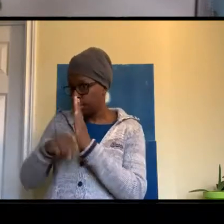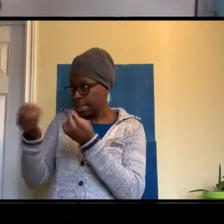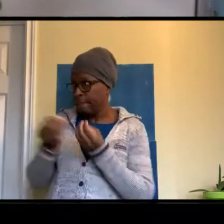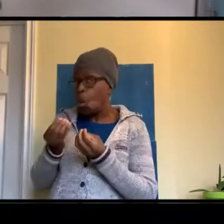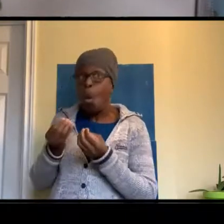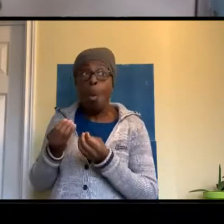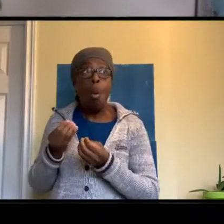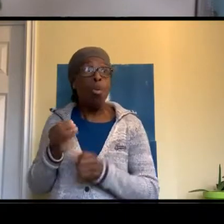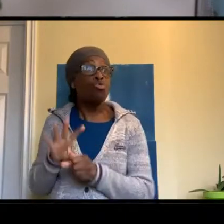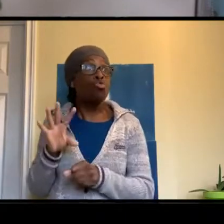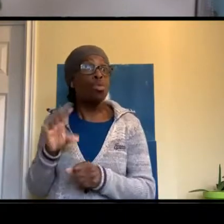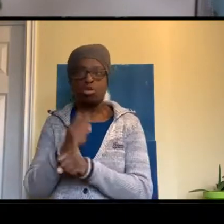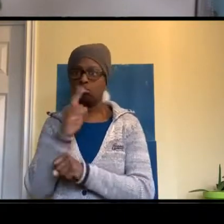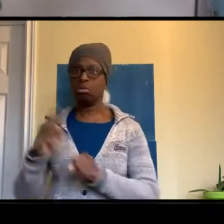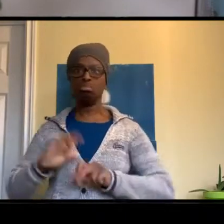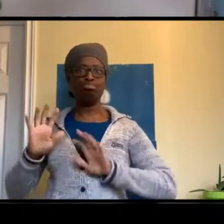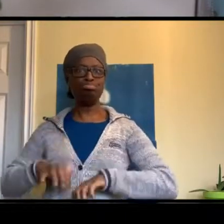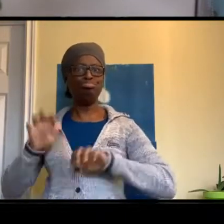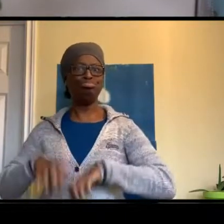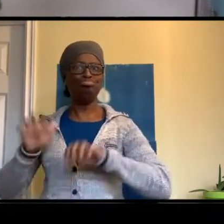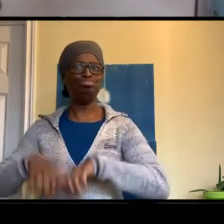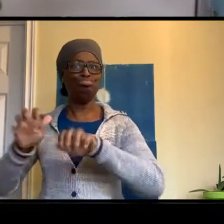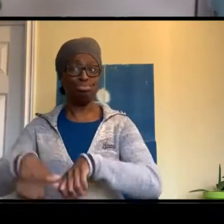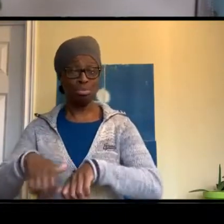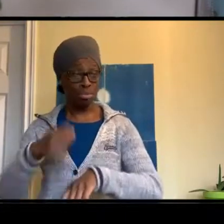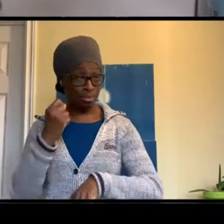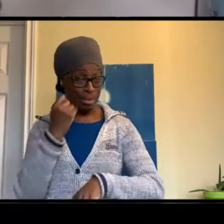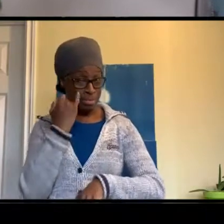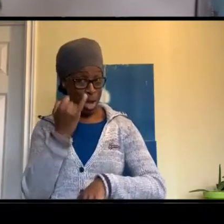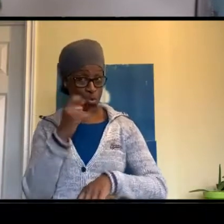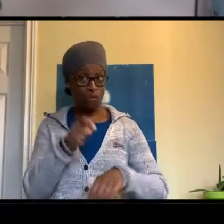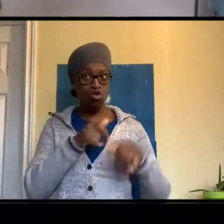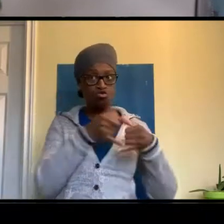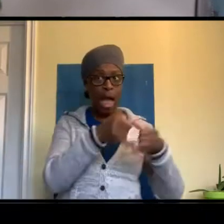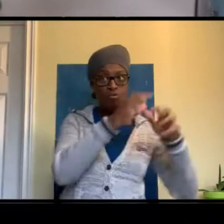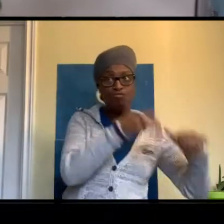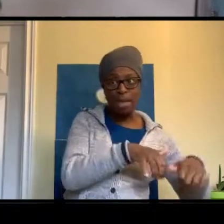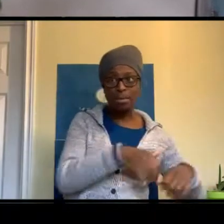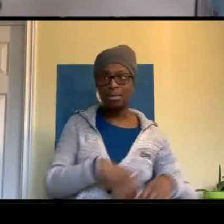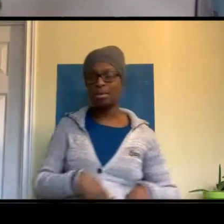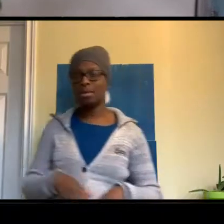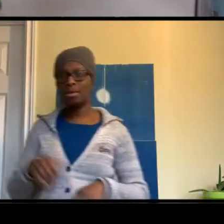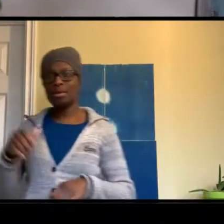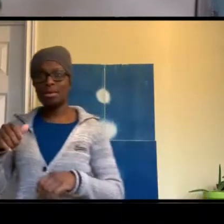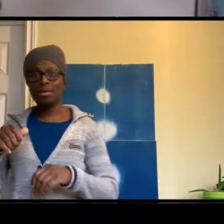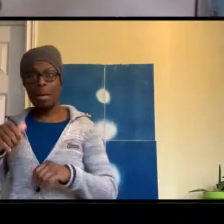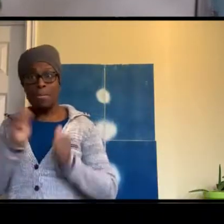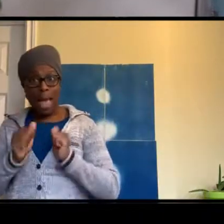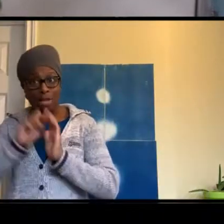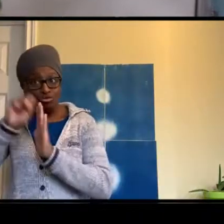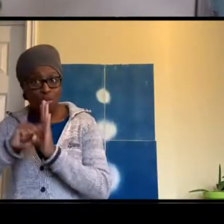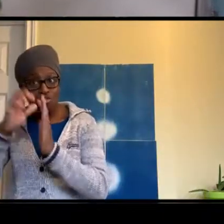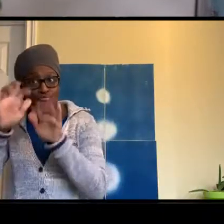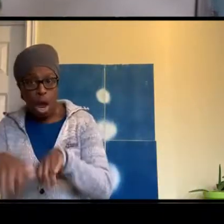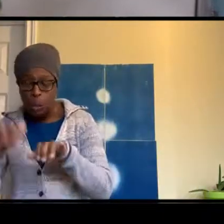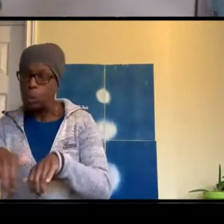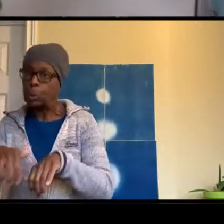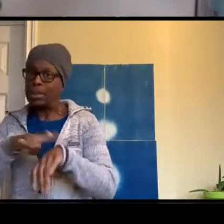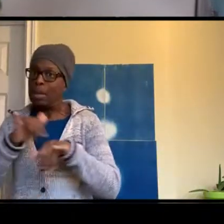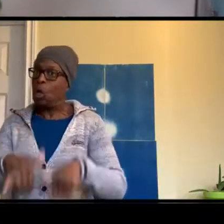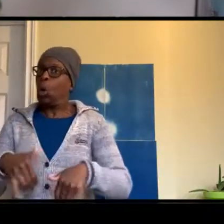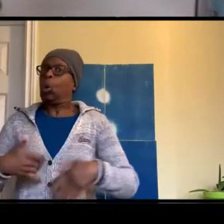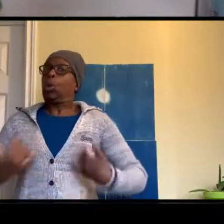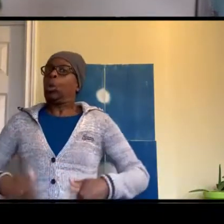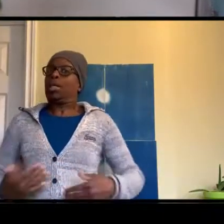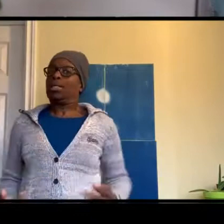process, while you're writing the grant to still be, putting time into that project, you need to take that into consideration when you're doing all of your